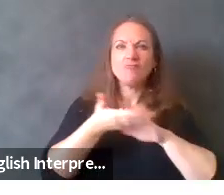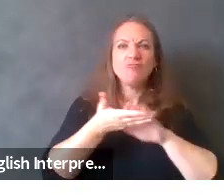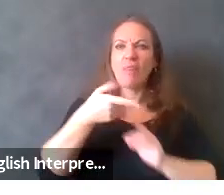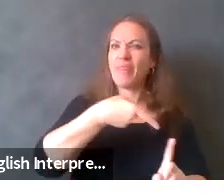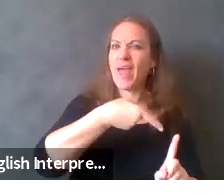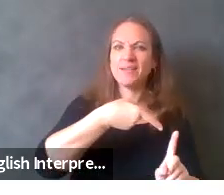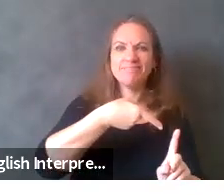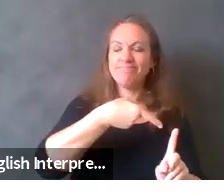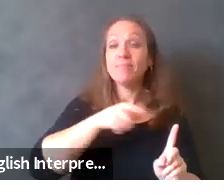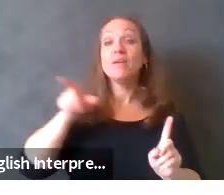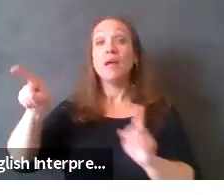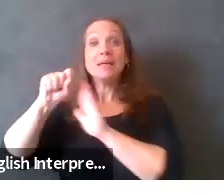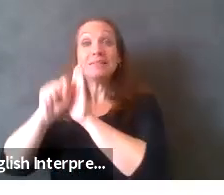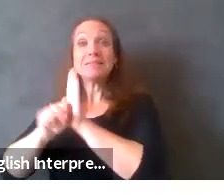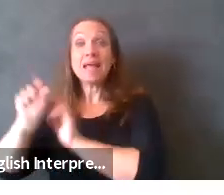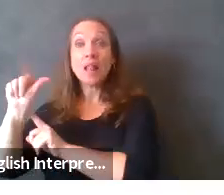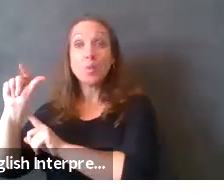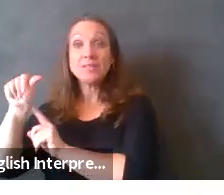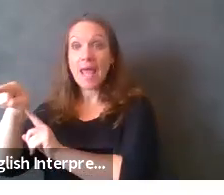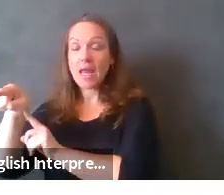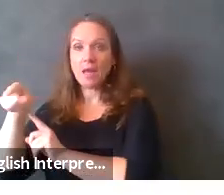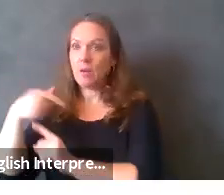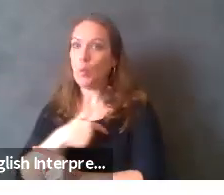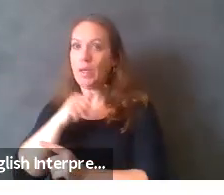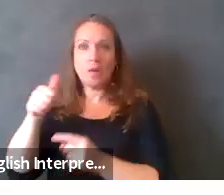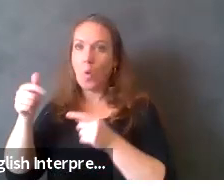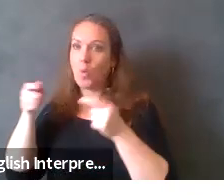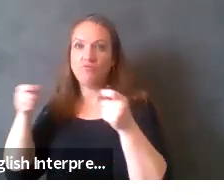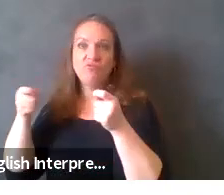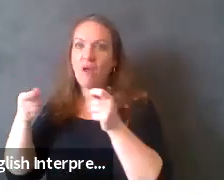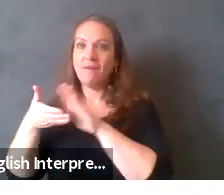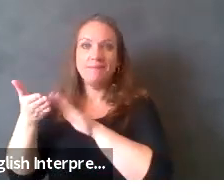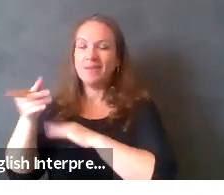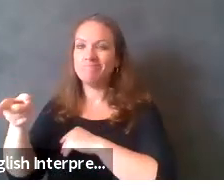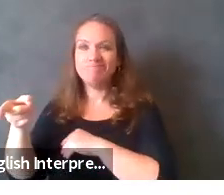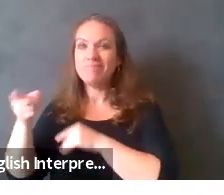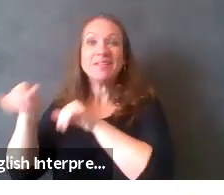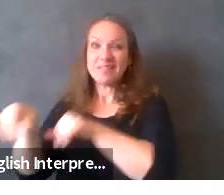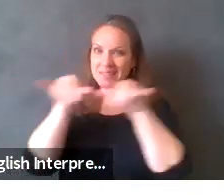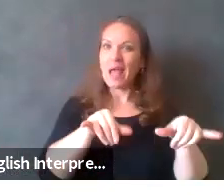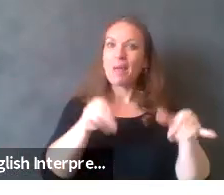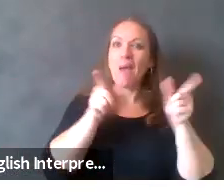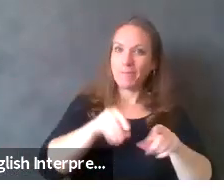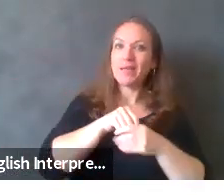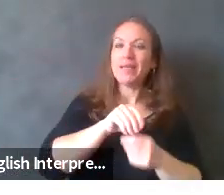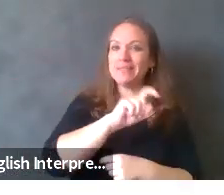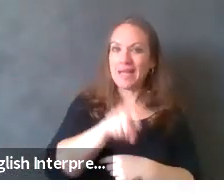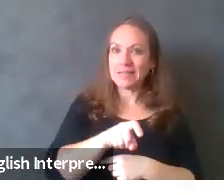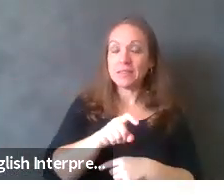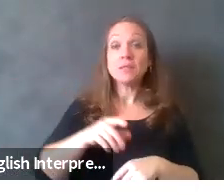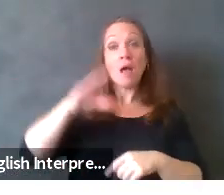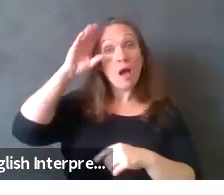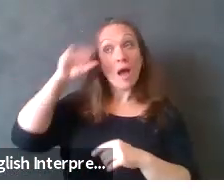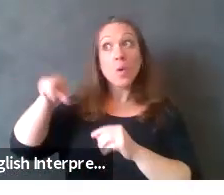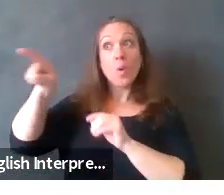that is not Red Cross managed. It is the state that is managing, and so as it was in Texas. In Louisiana, I know that